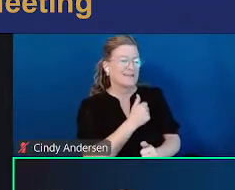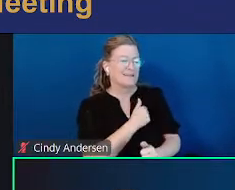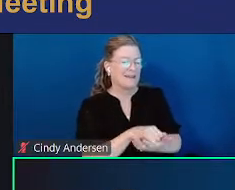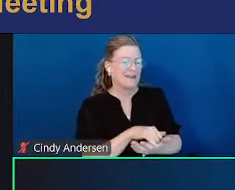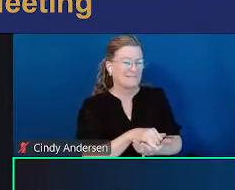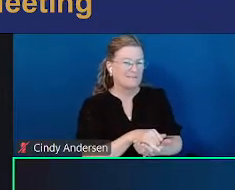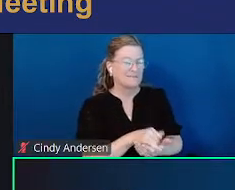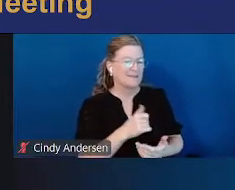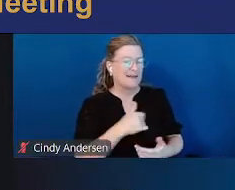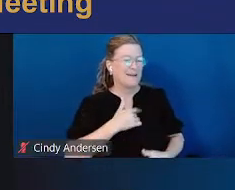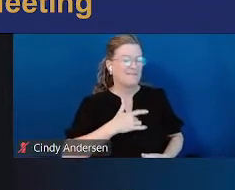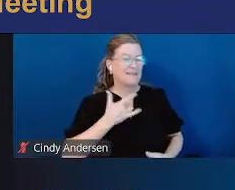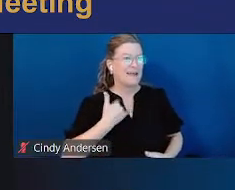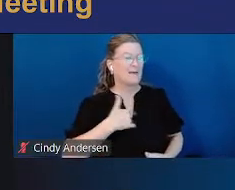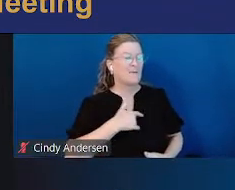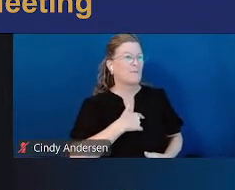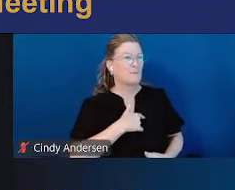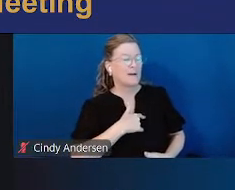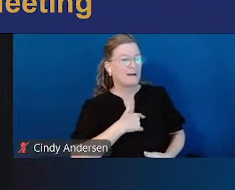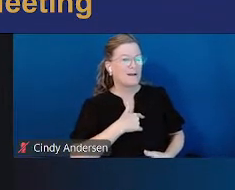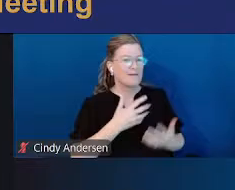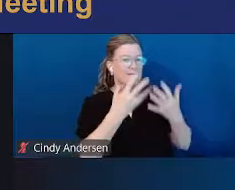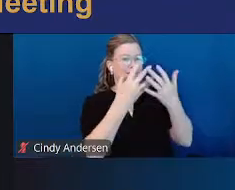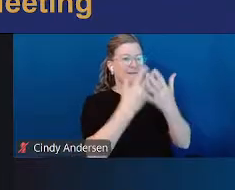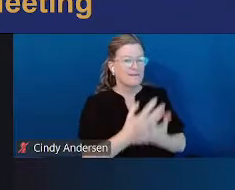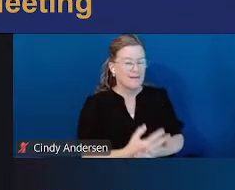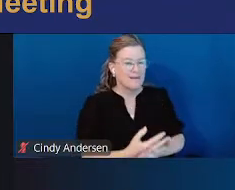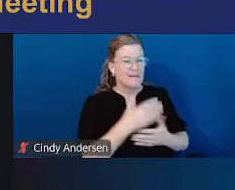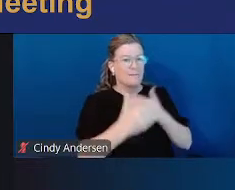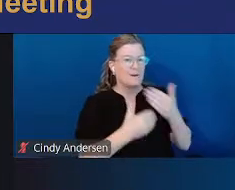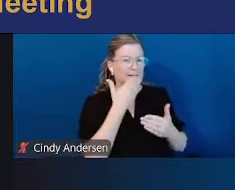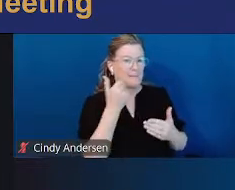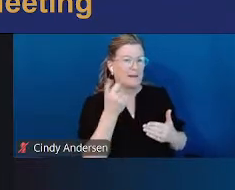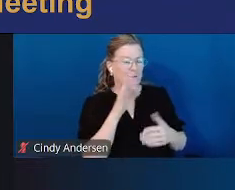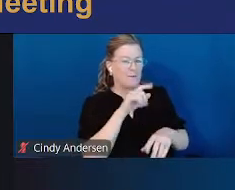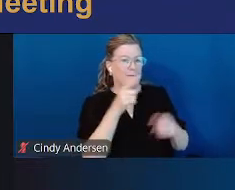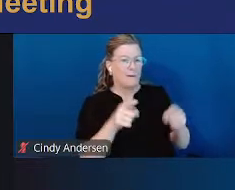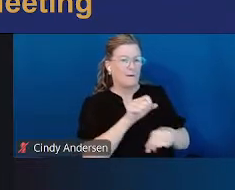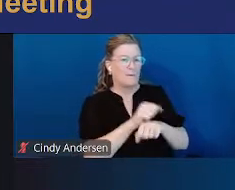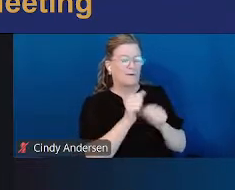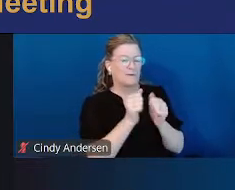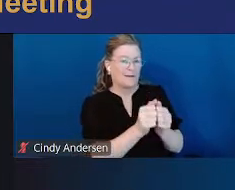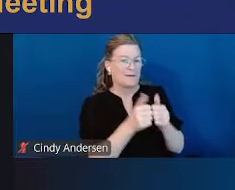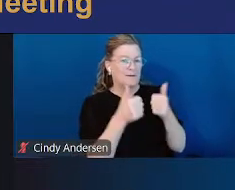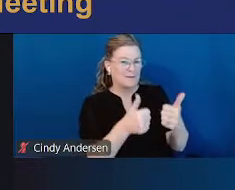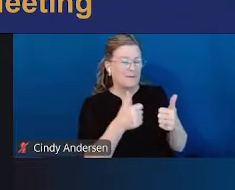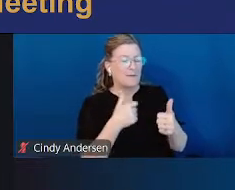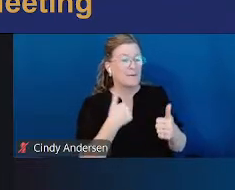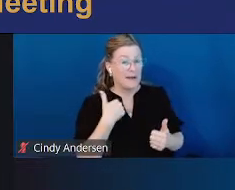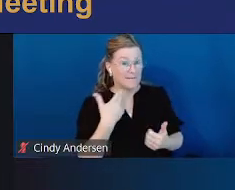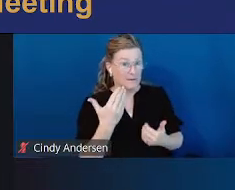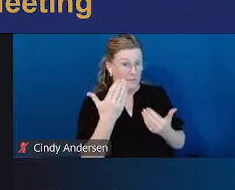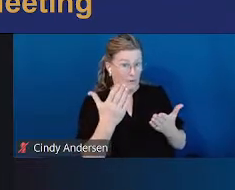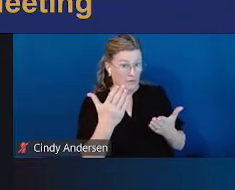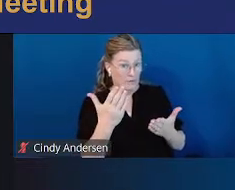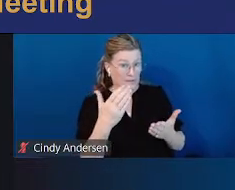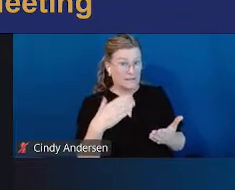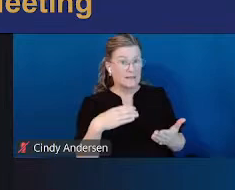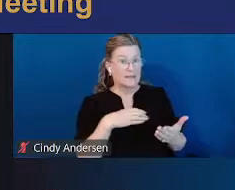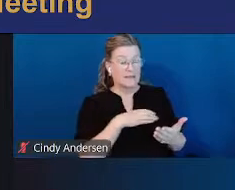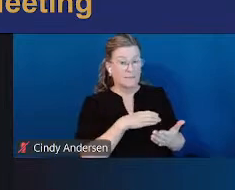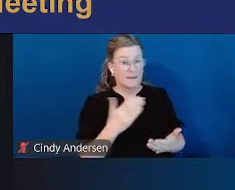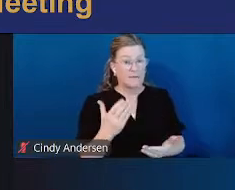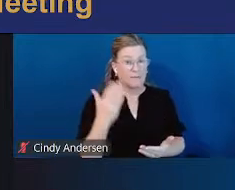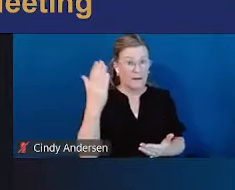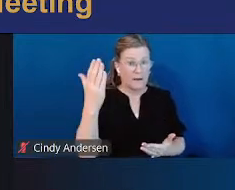It makes me feel like we're vetting the process better when we're working together. So we have a motion that the committee